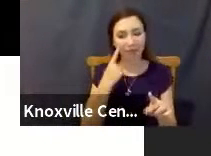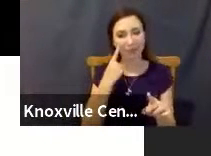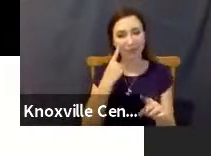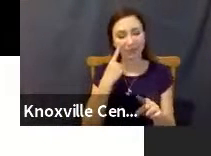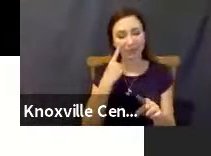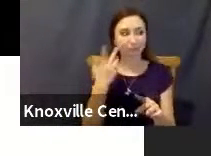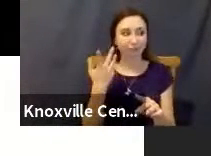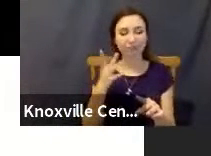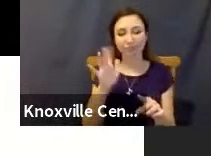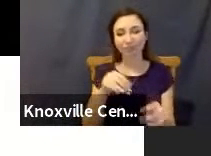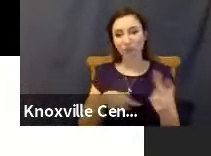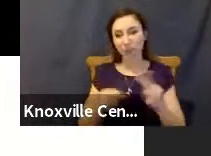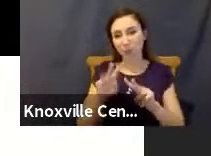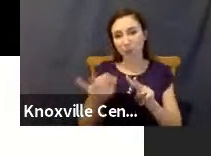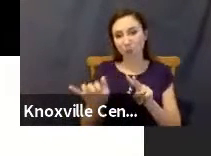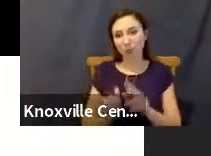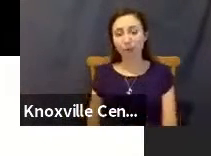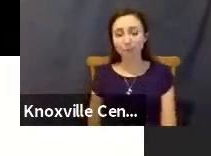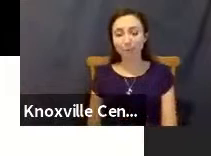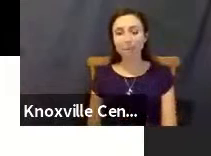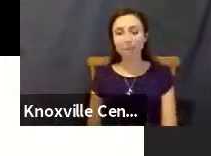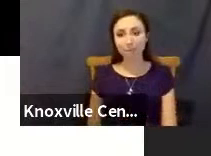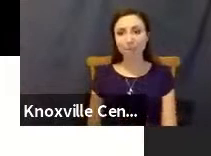where what we would look like.